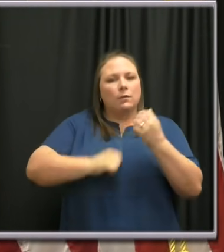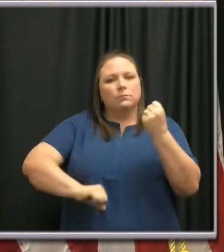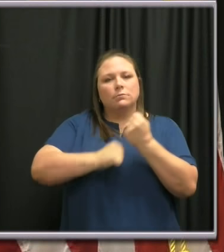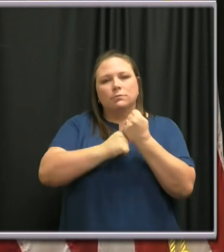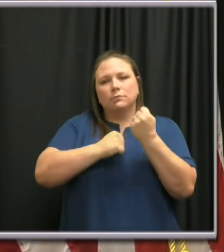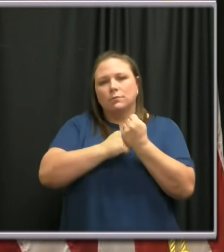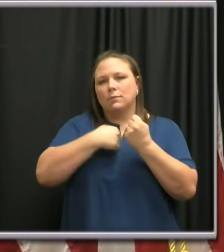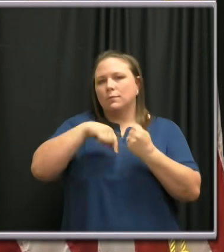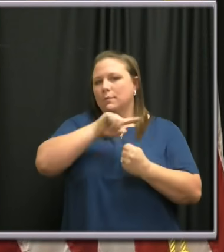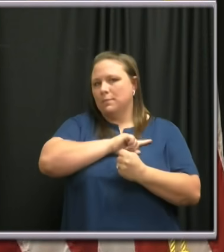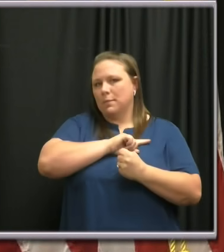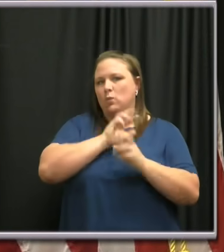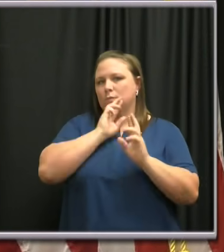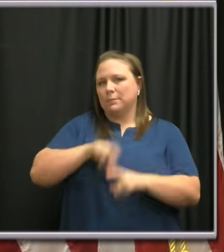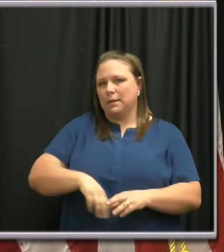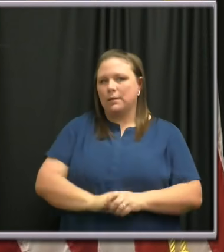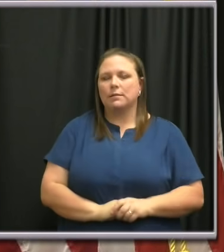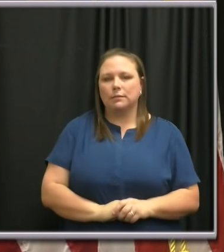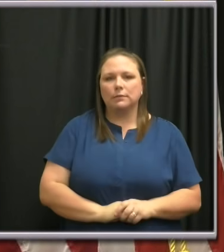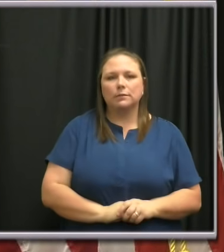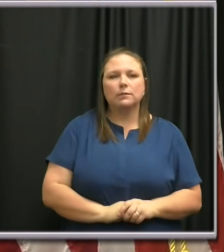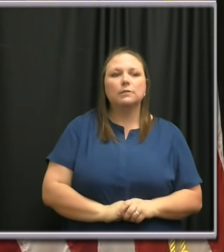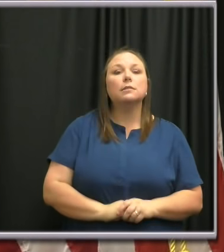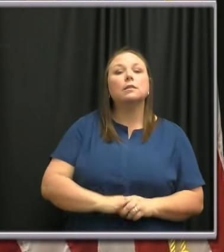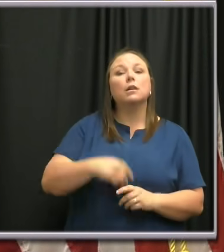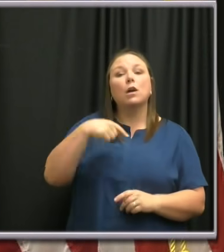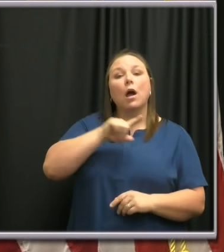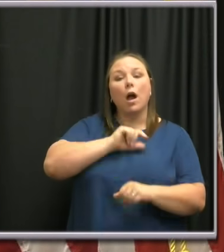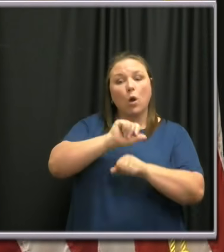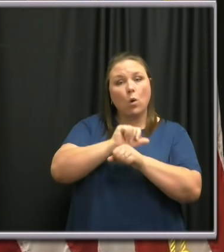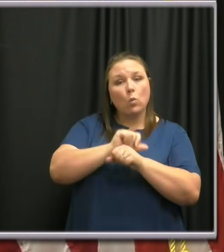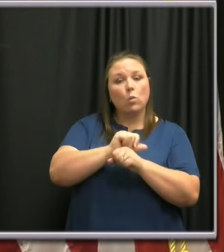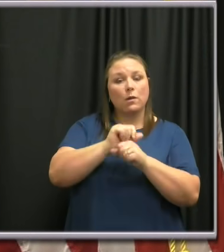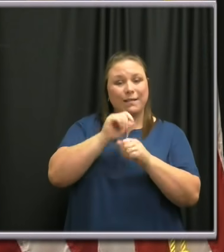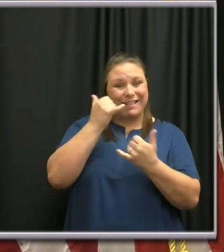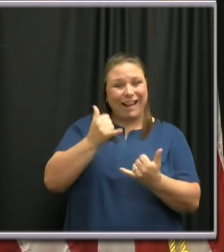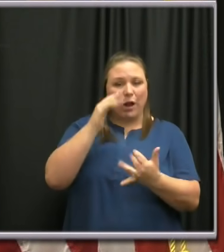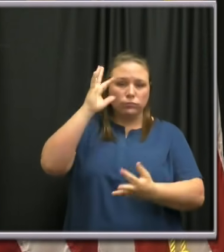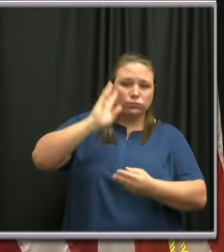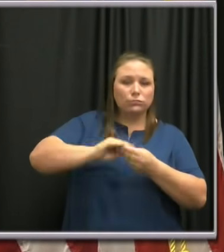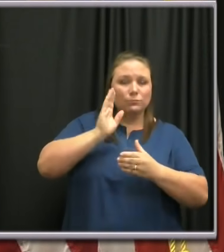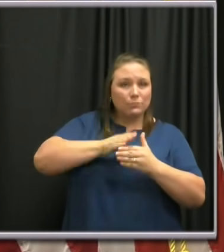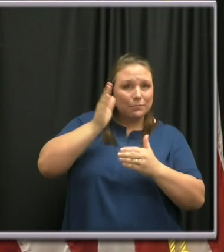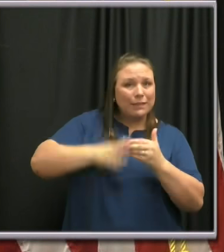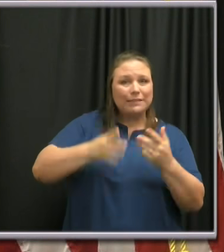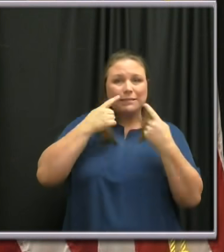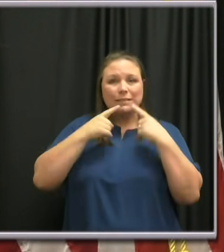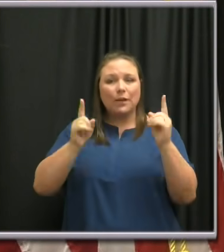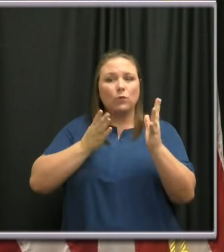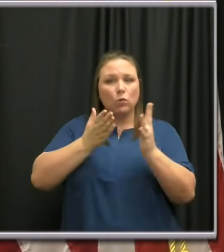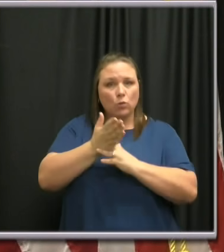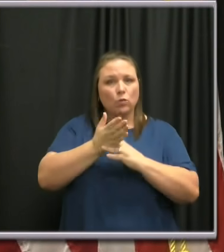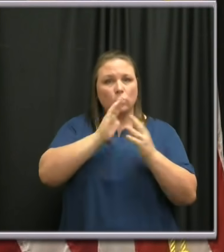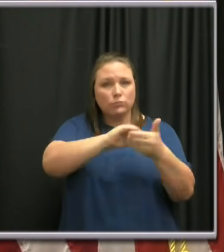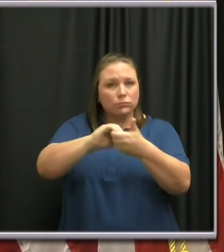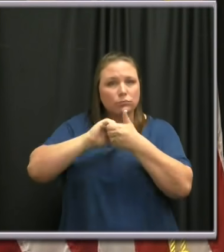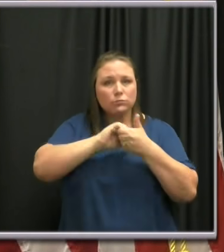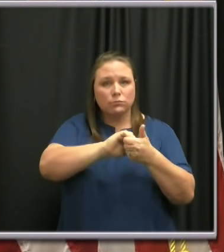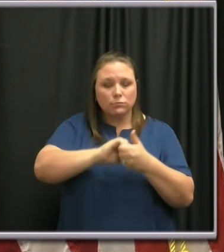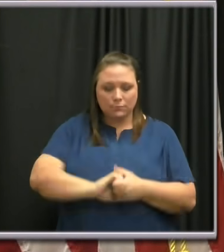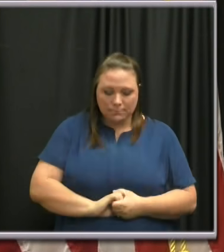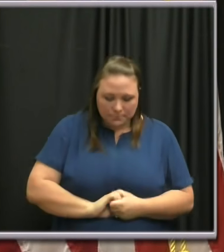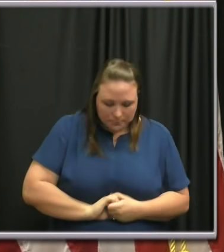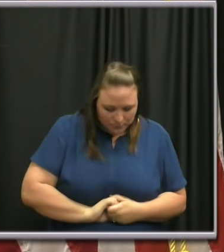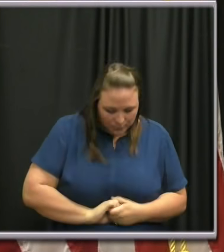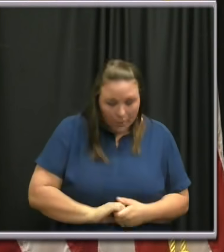responses. As such, our work can only become more complete and more successful with their collaboration.